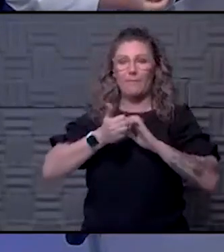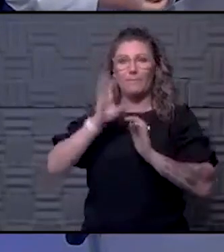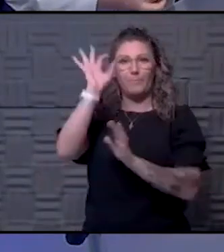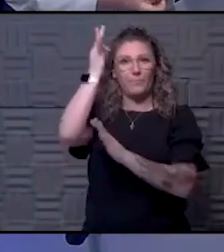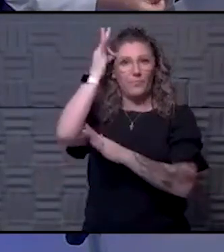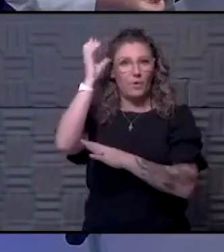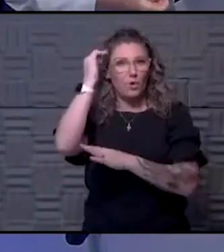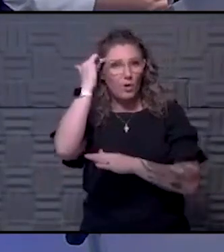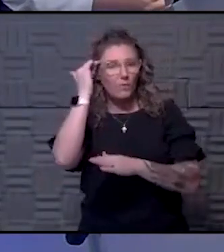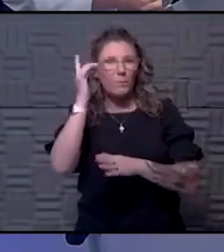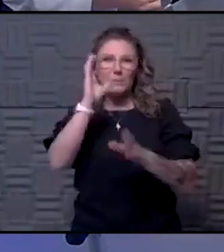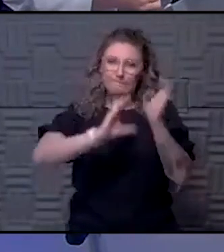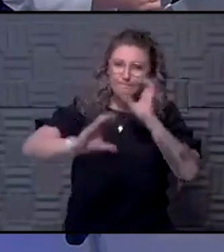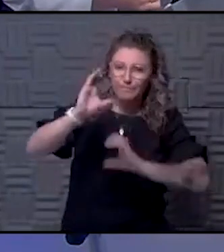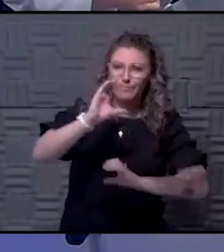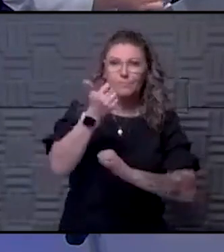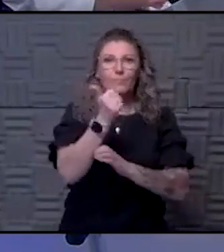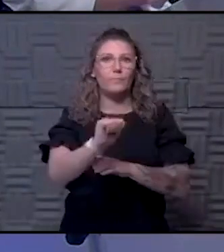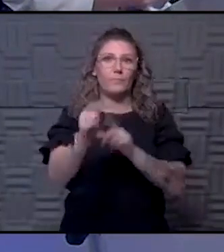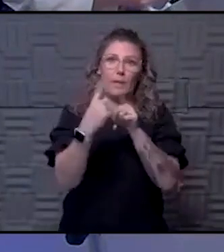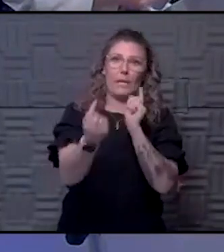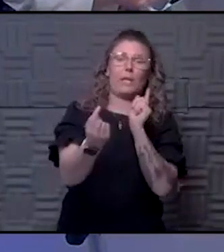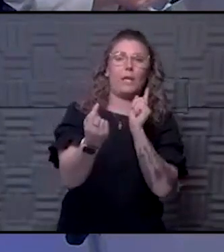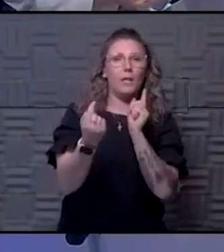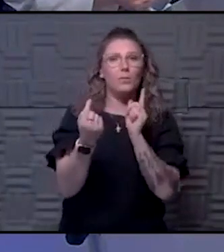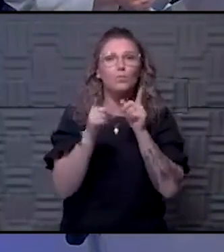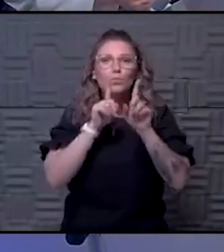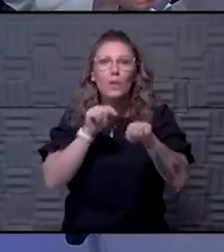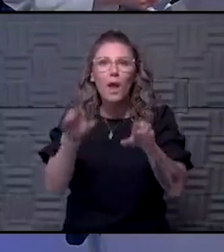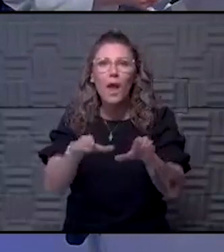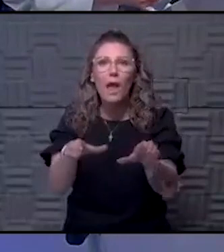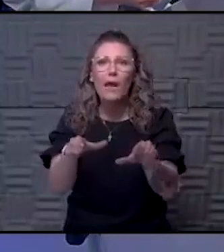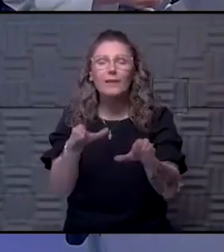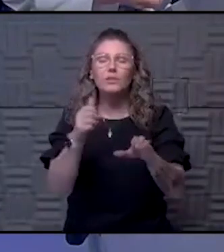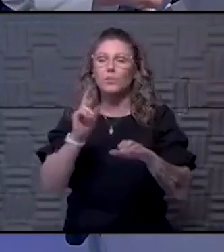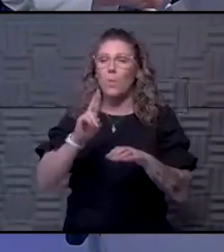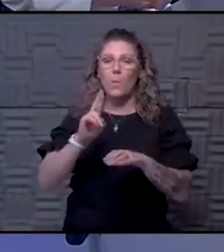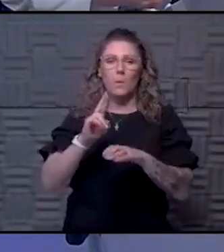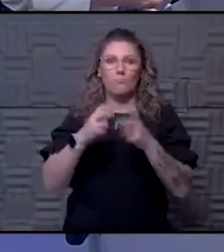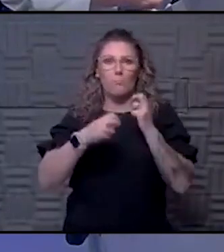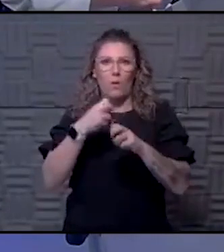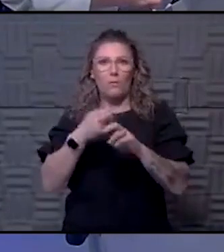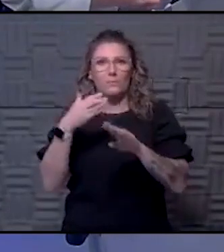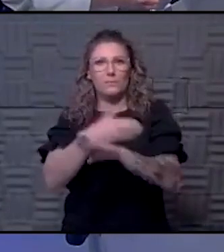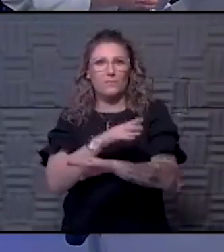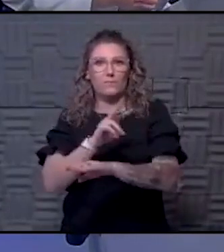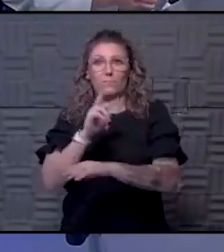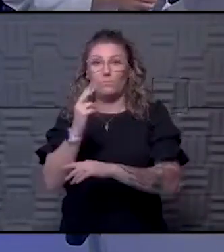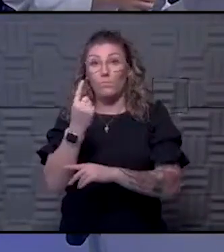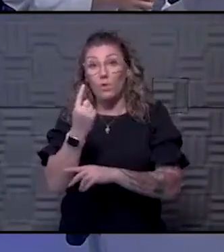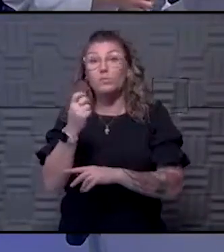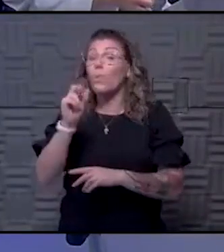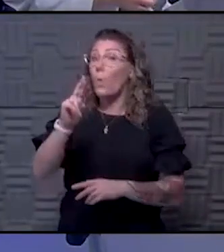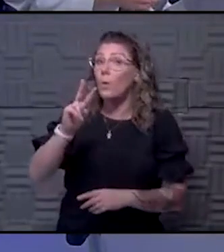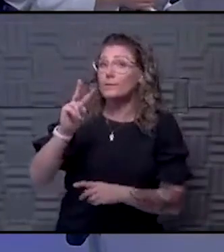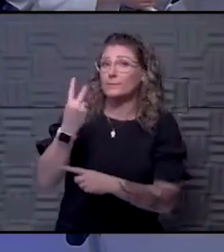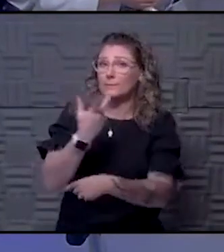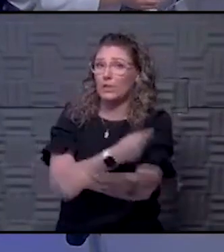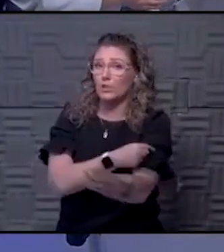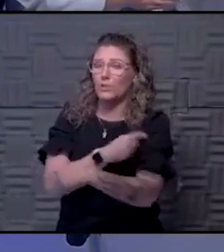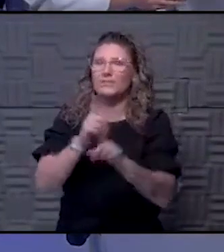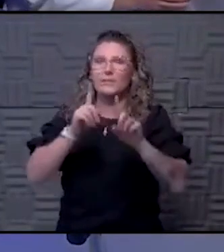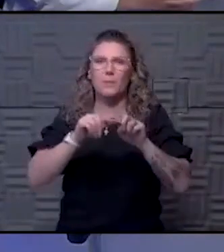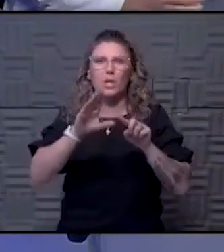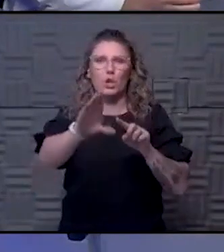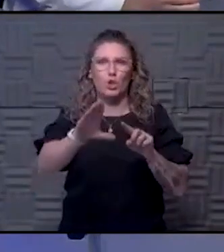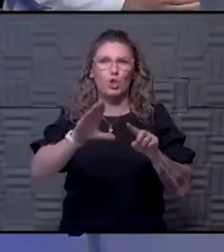is trying to look for any adverse reactions, any problems after you would get a second dose, or first or second dose, depending on the series that you're doing. Yeah,